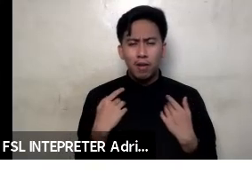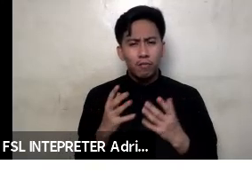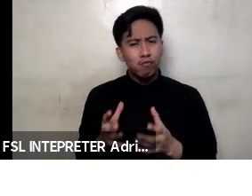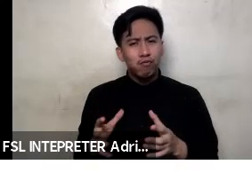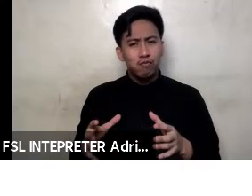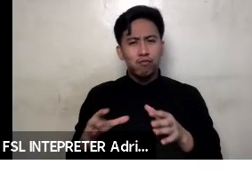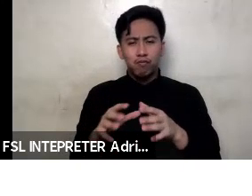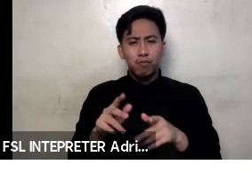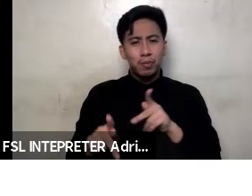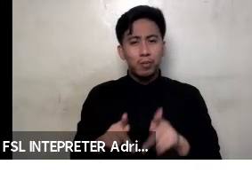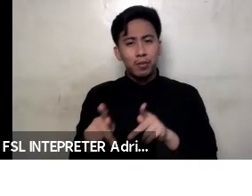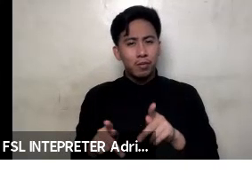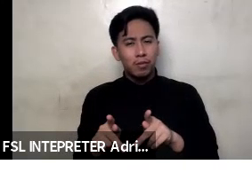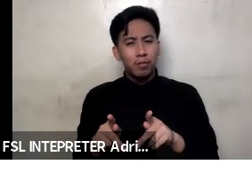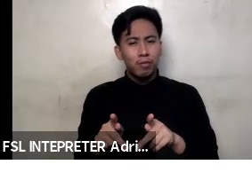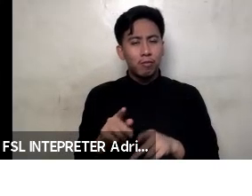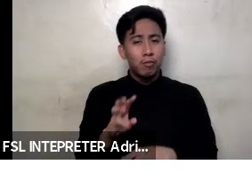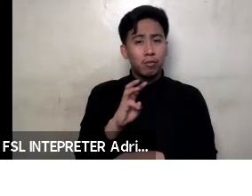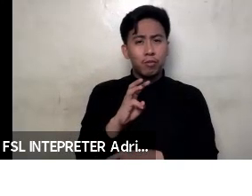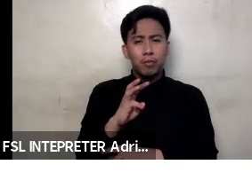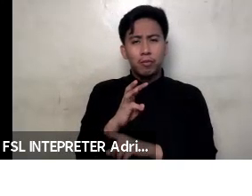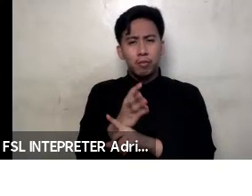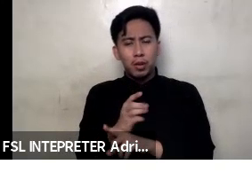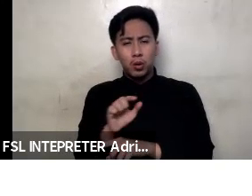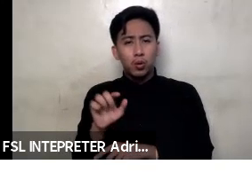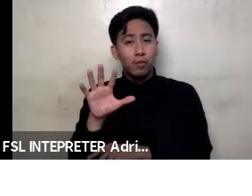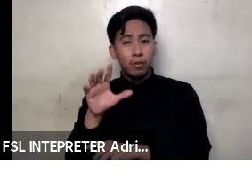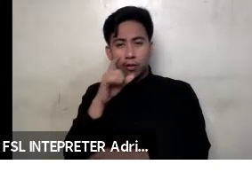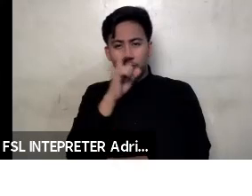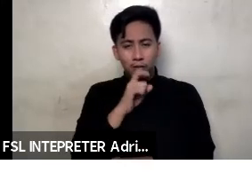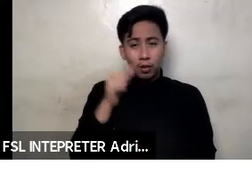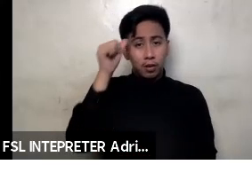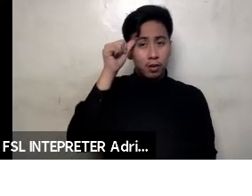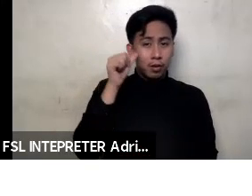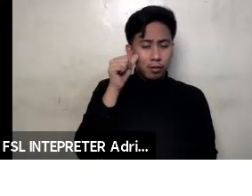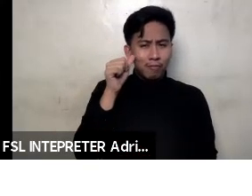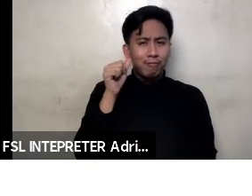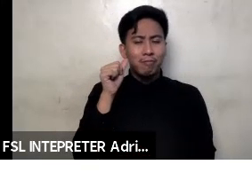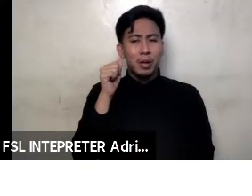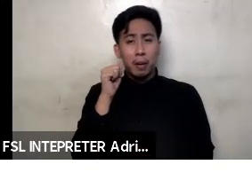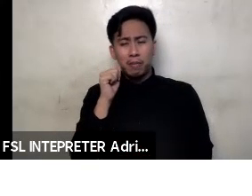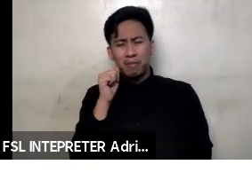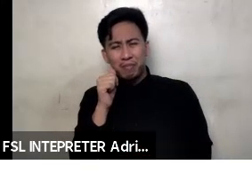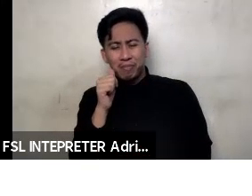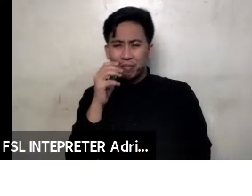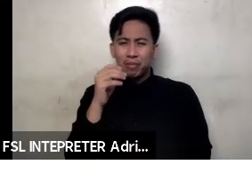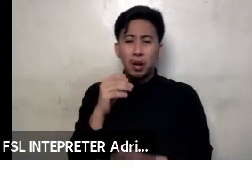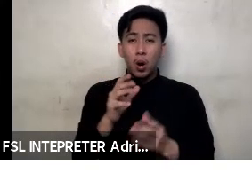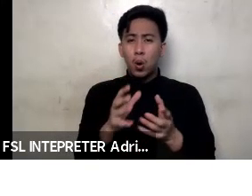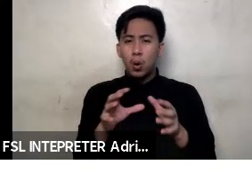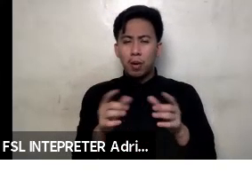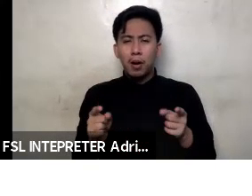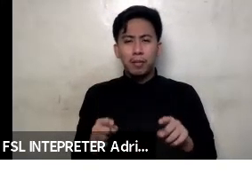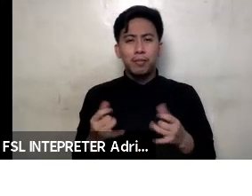population. 0 to 6 months, 6 months to less than 5 years old for the adult and women of reproductive age. But I'm just going to talk about the global situation right